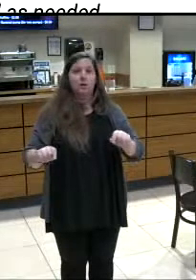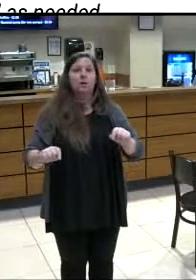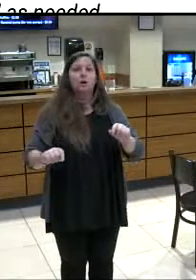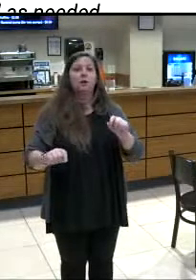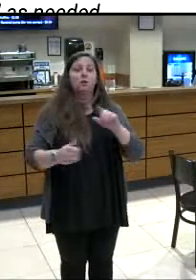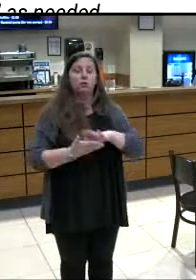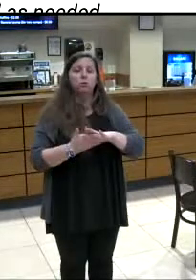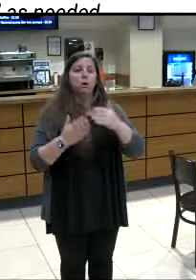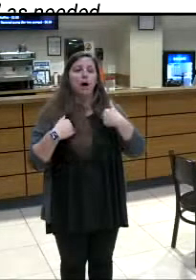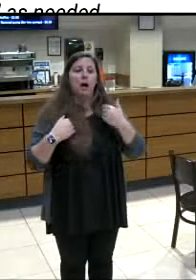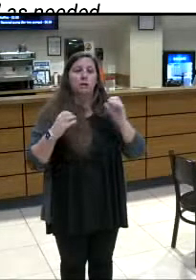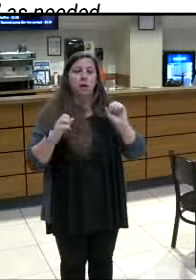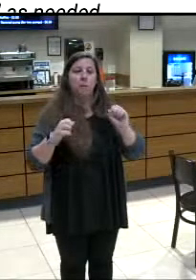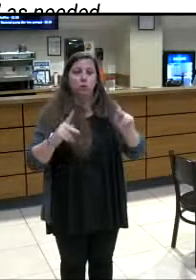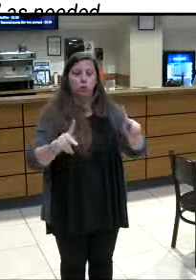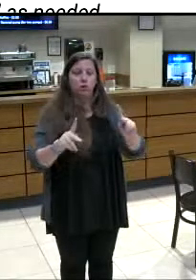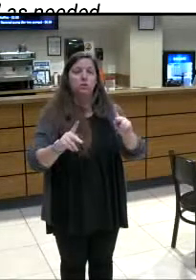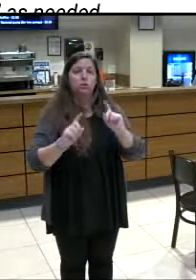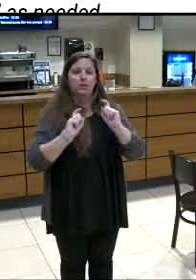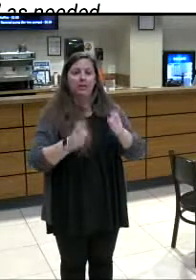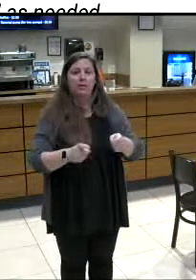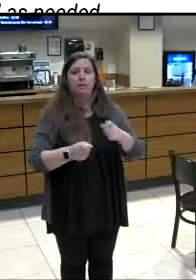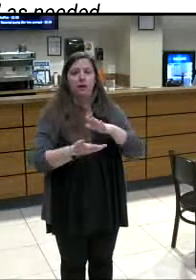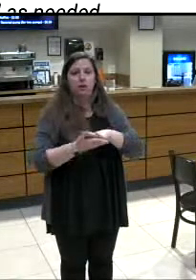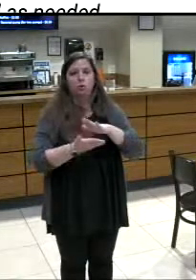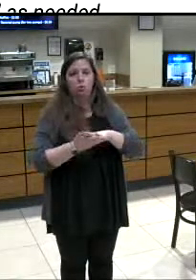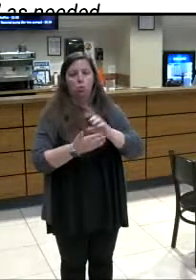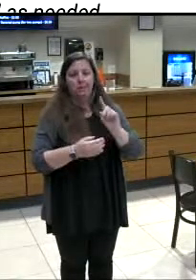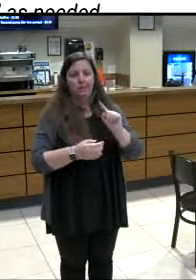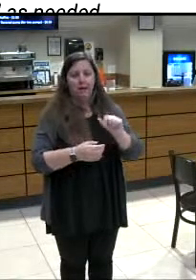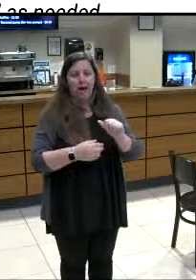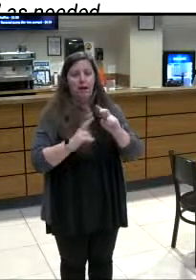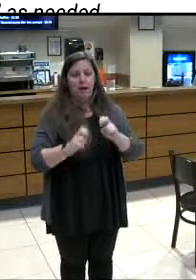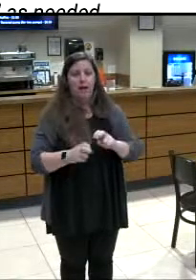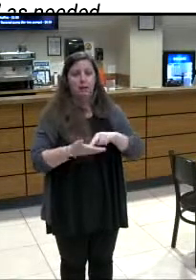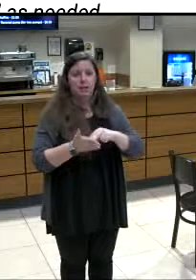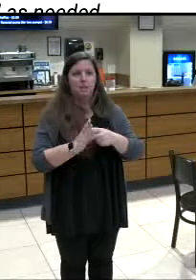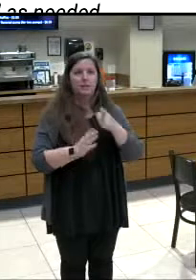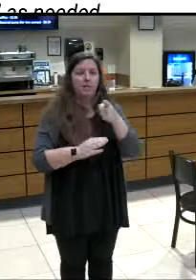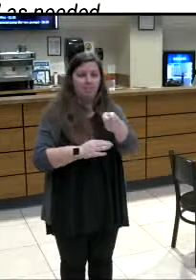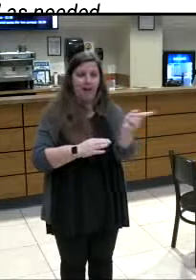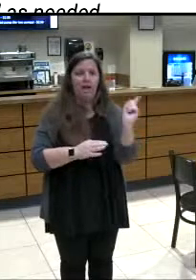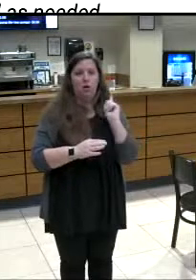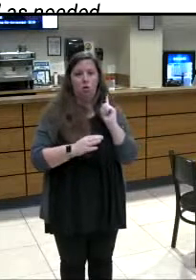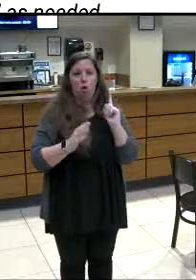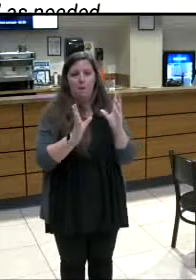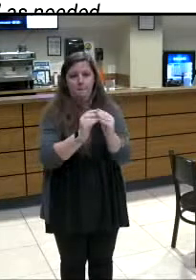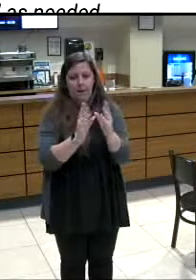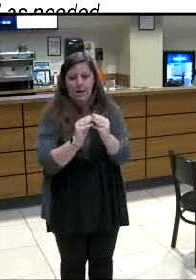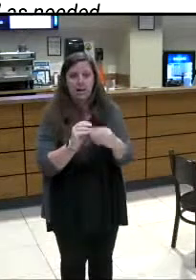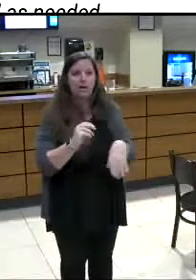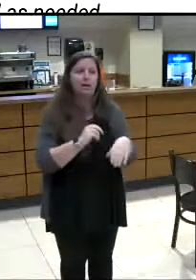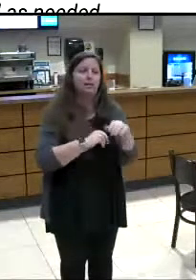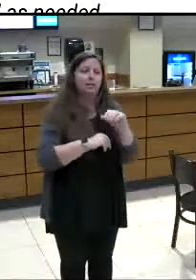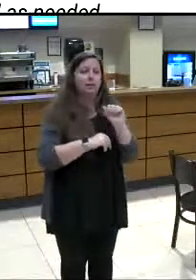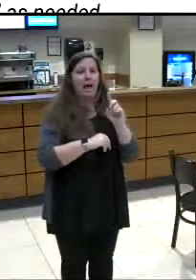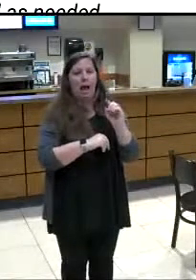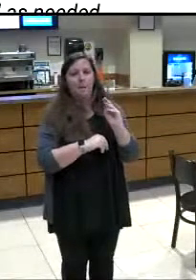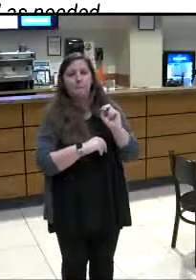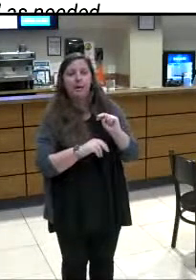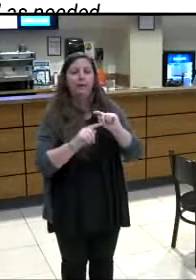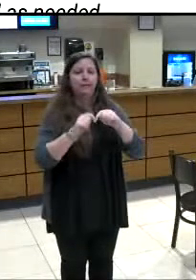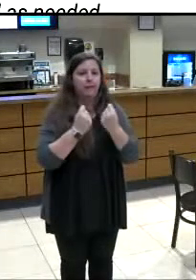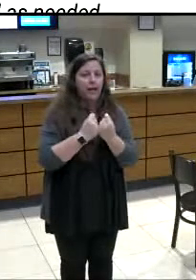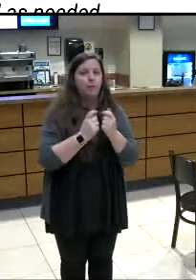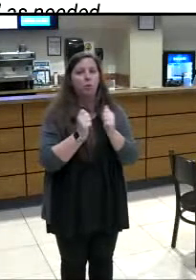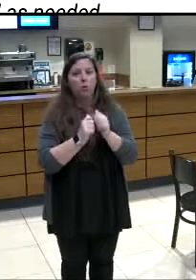analysis. So they're meeting as an admin team, as a team of lead teachers to discuss the data as well. On